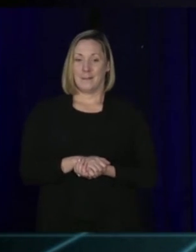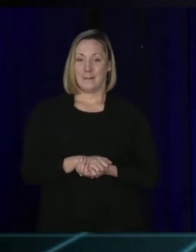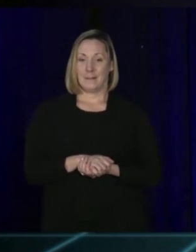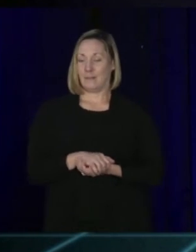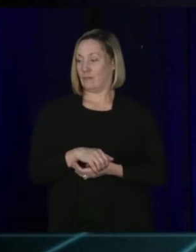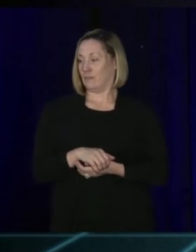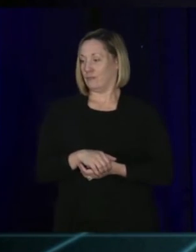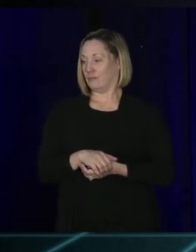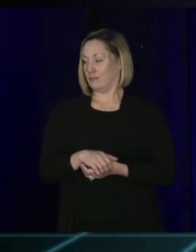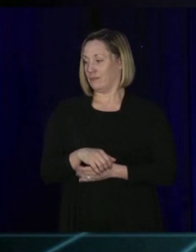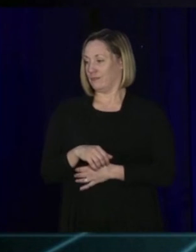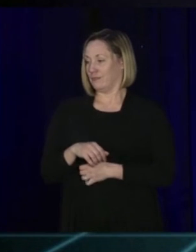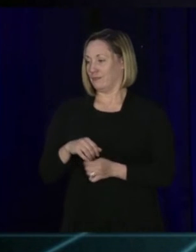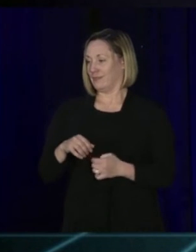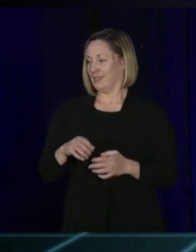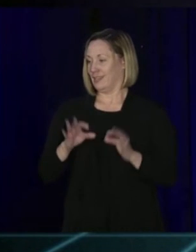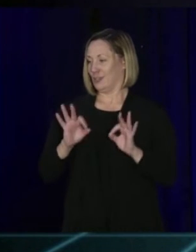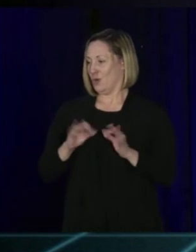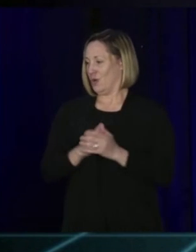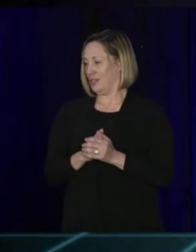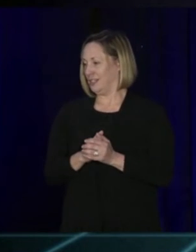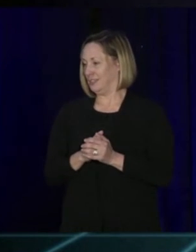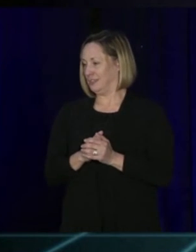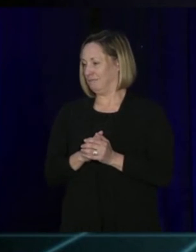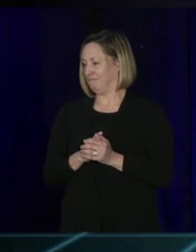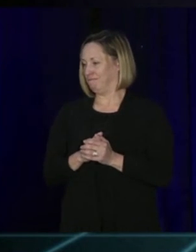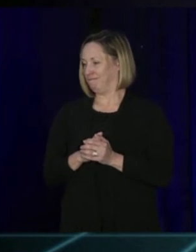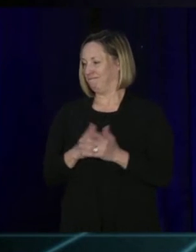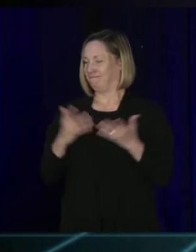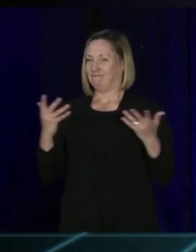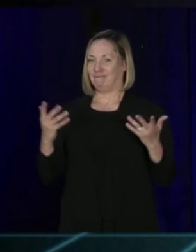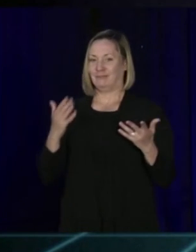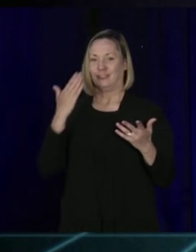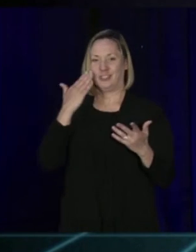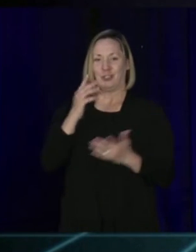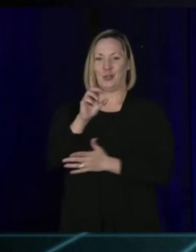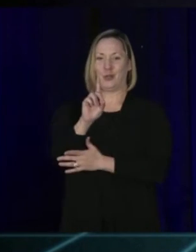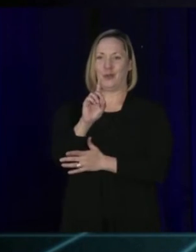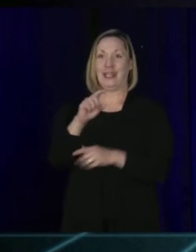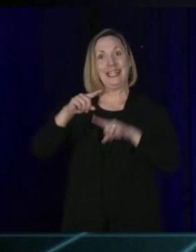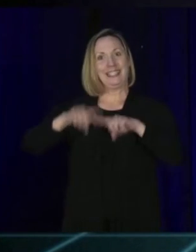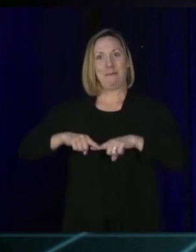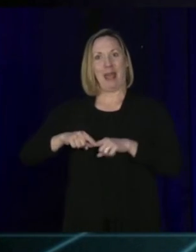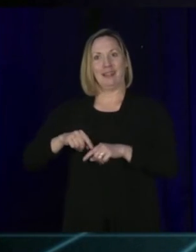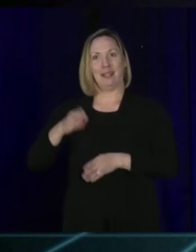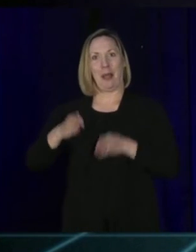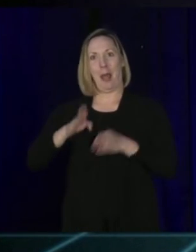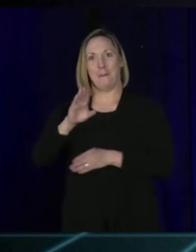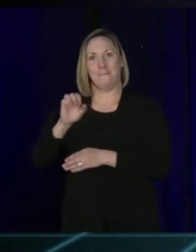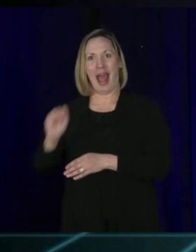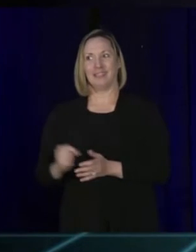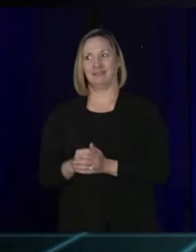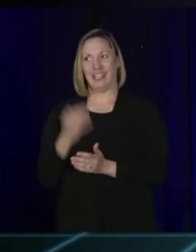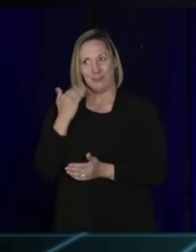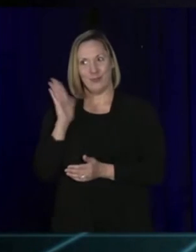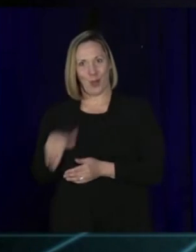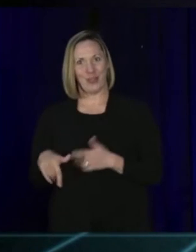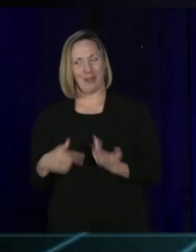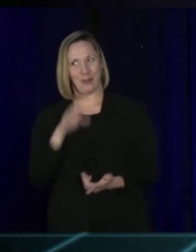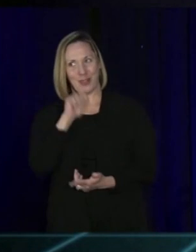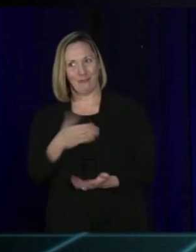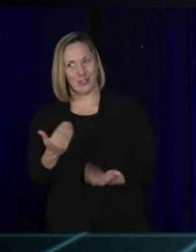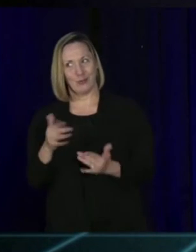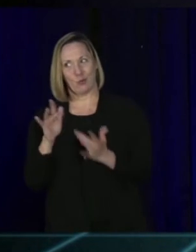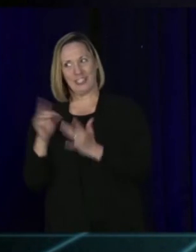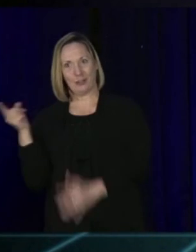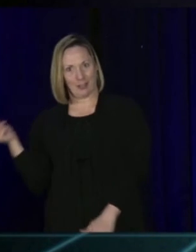Cool. Dependabot. All right, so if you guys know Dependabot, we would love for you to reach out to them and